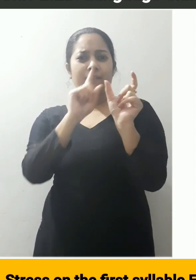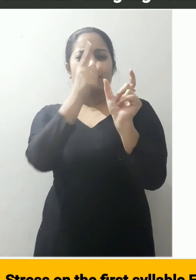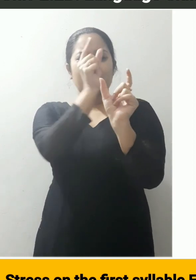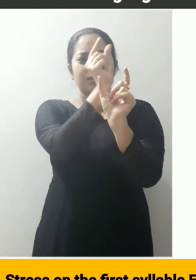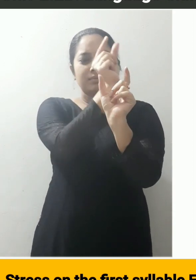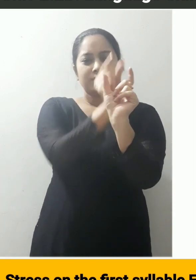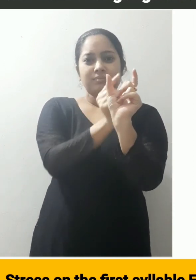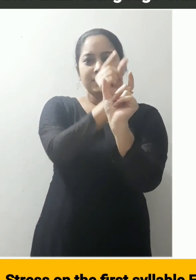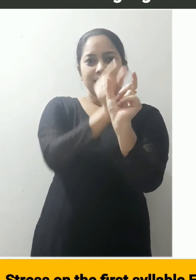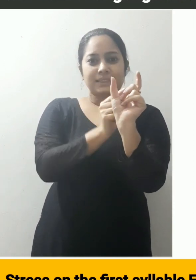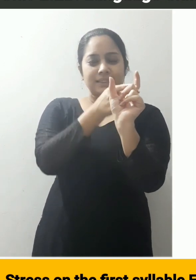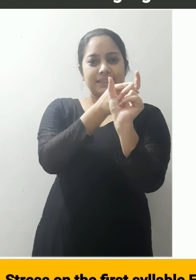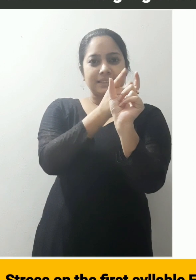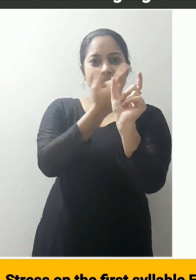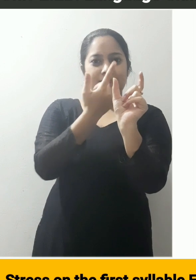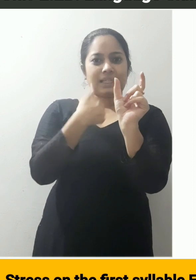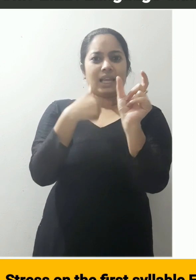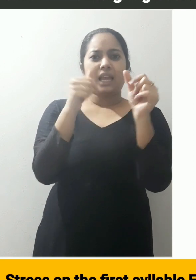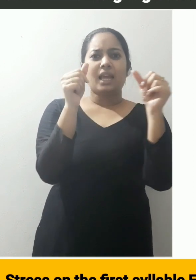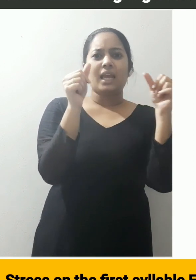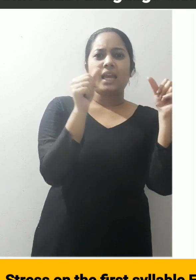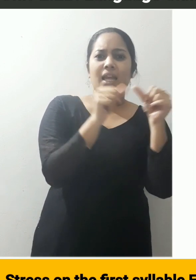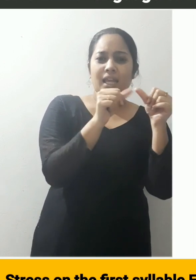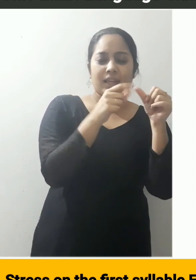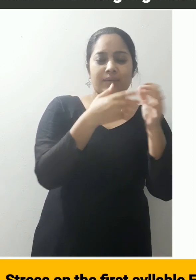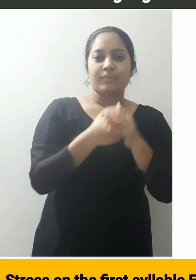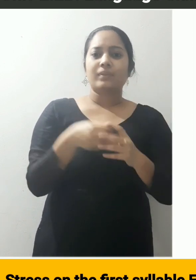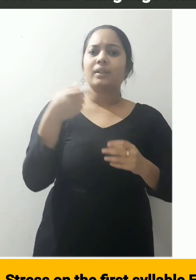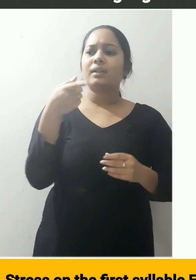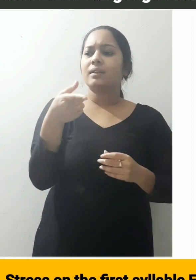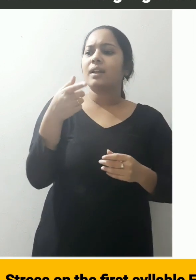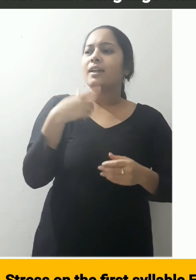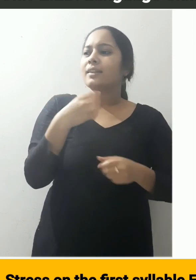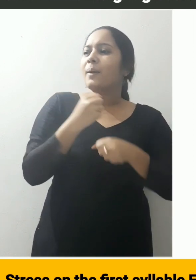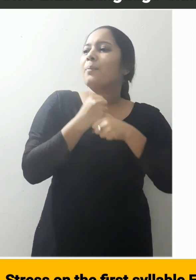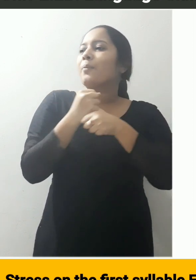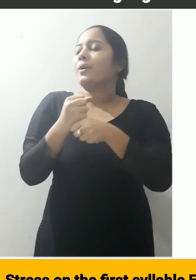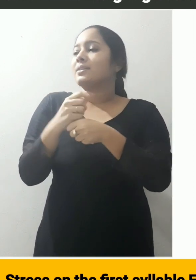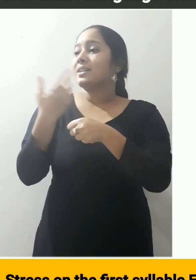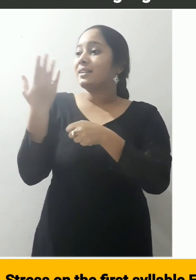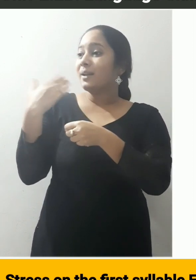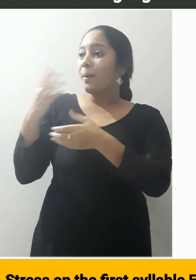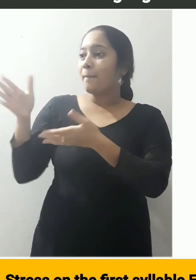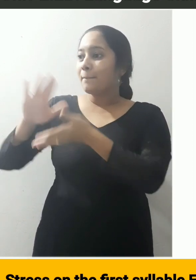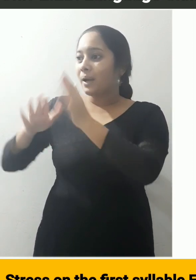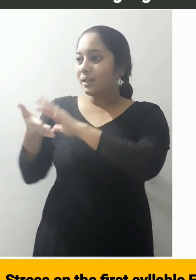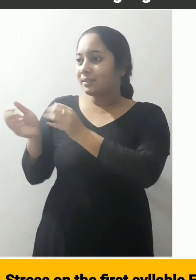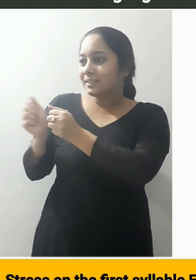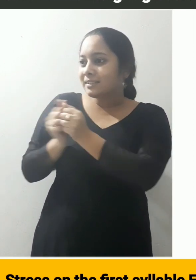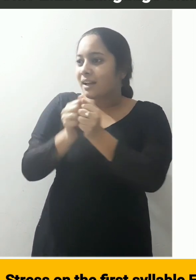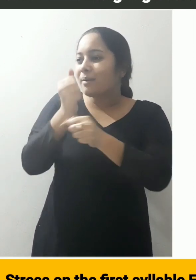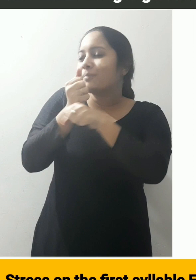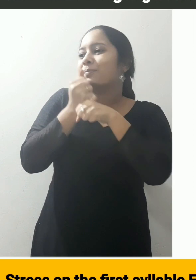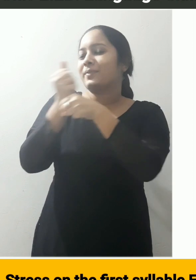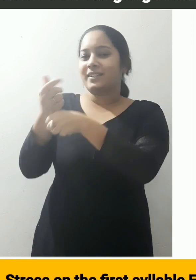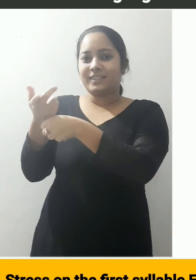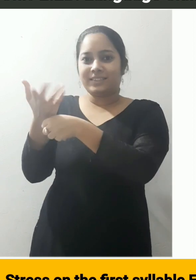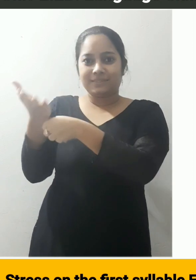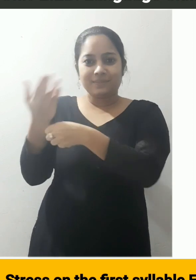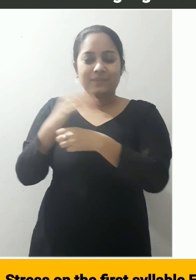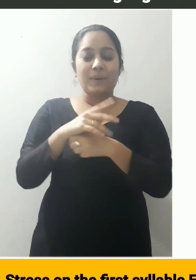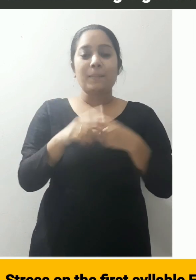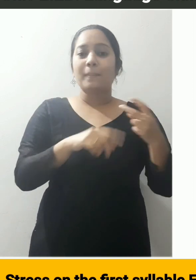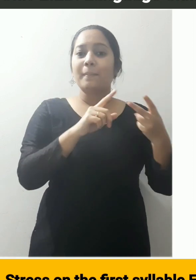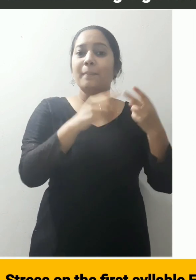Examples: A. It is a present for you along with the package, sir.